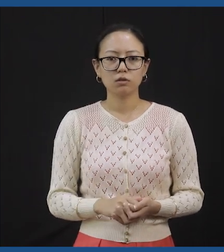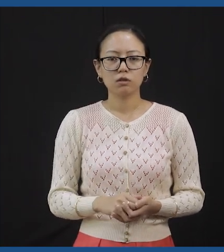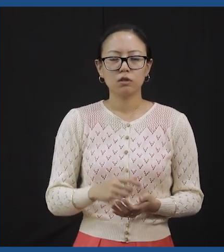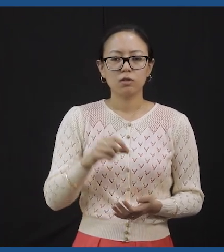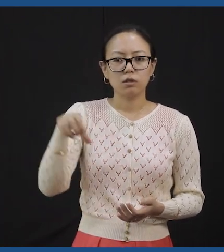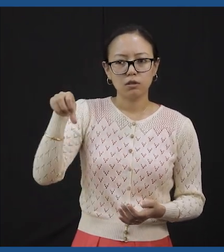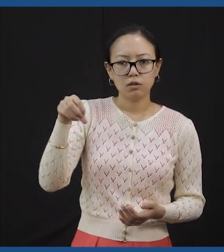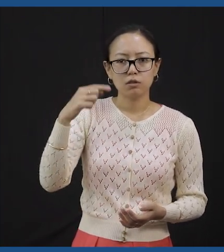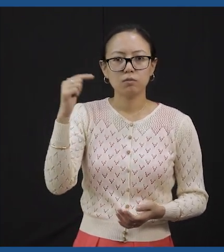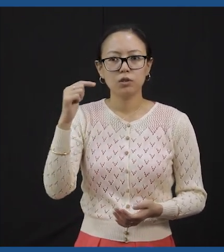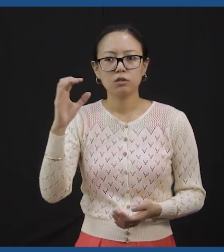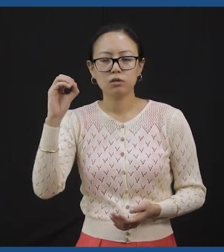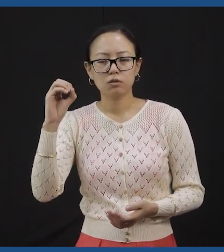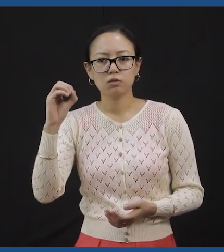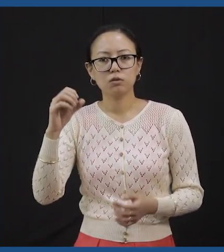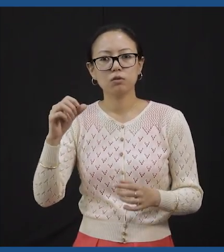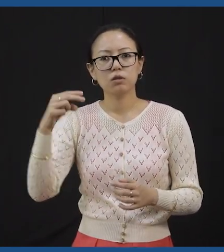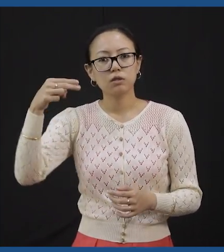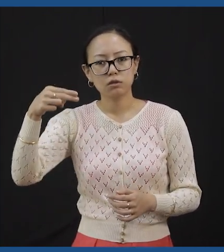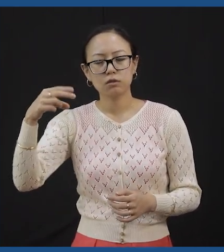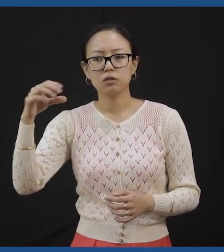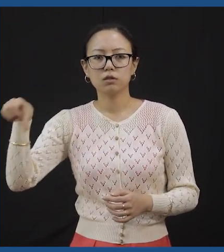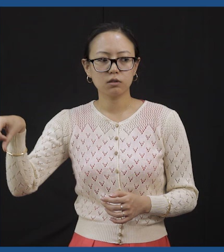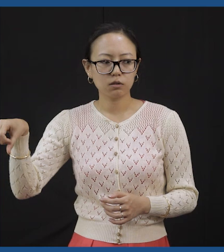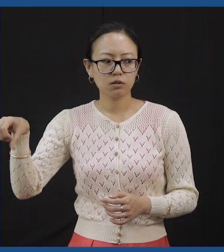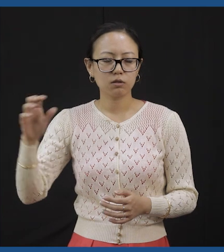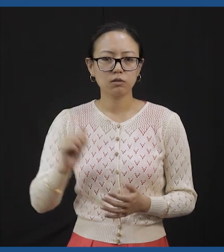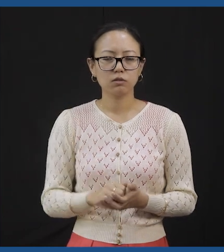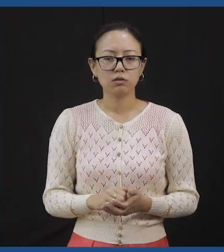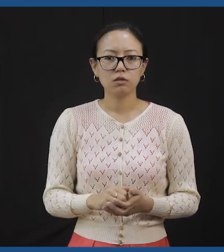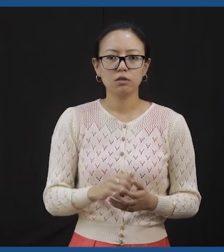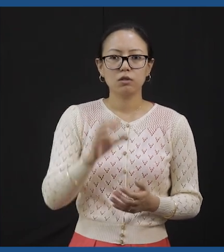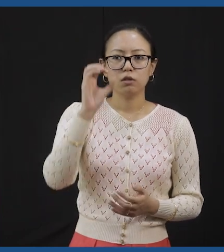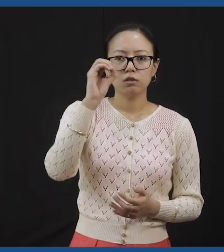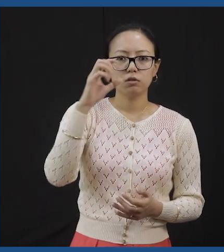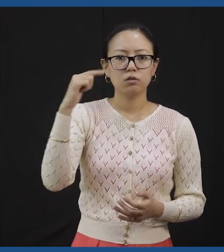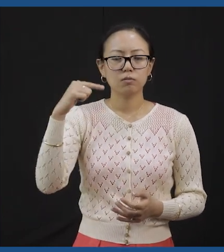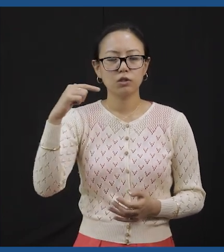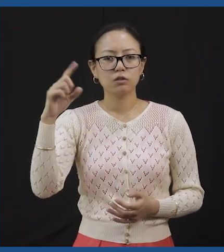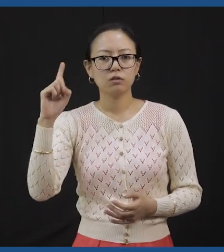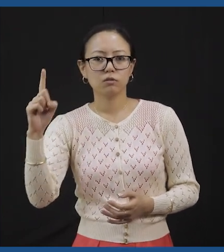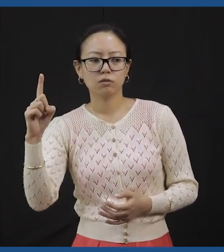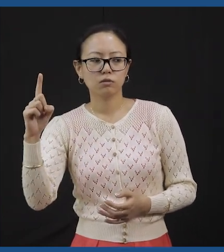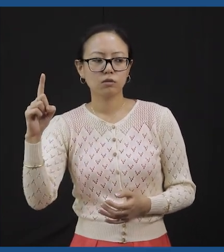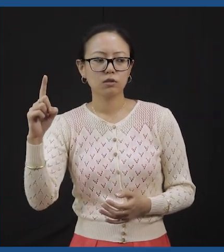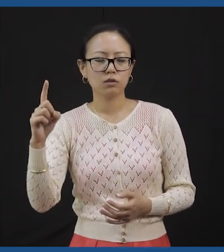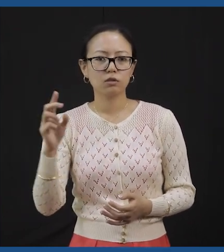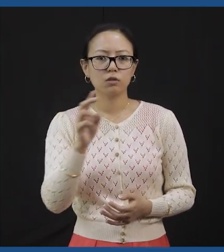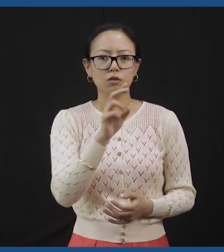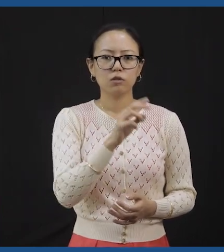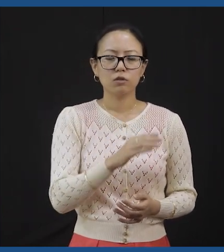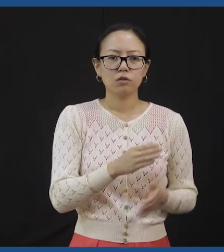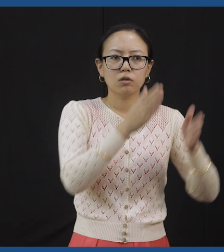9. Okay, now 0 minus 1, you will regroup the number again. How? By taking 1 from the